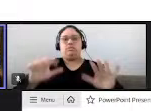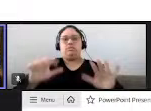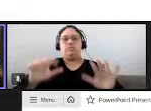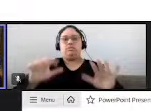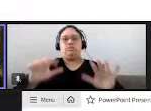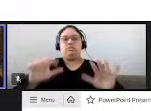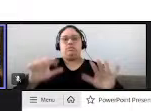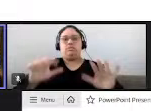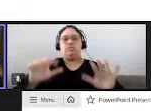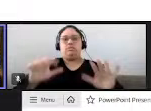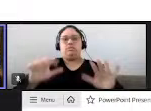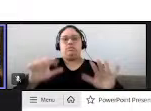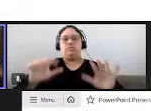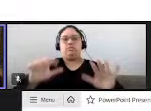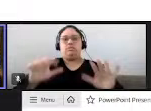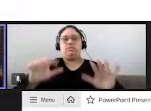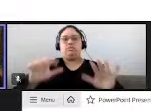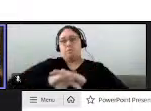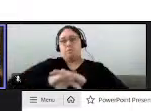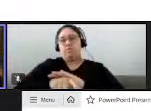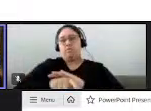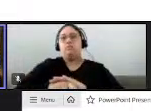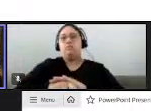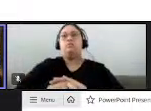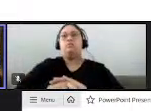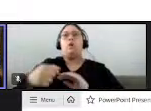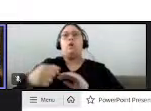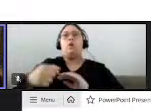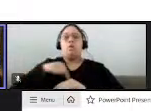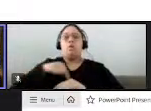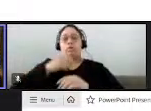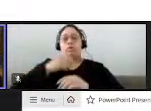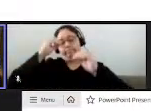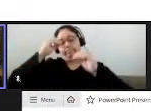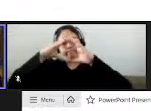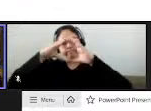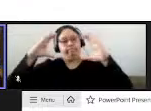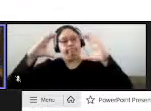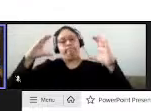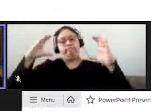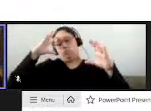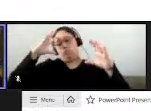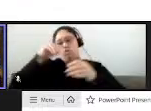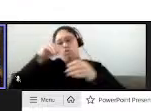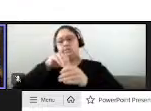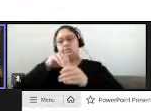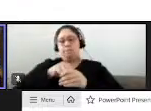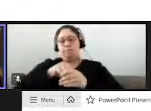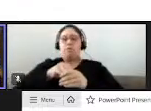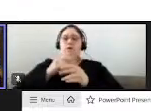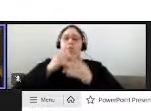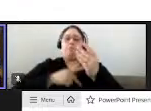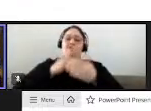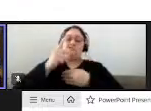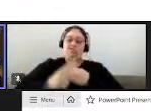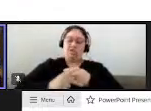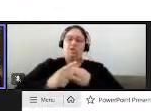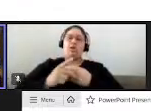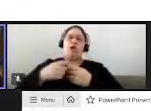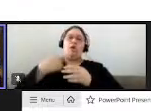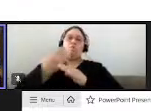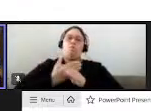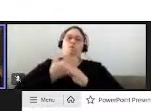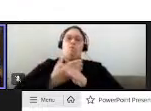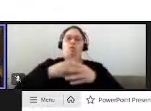with the citizens of the Western Cape Province. We conceptualized the project and worked through